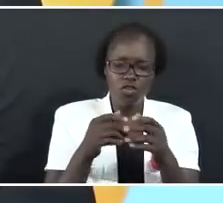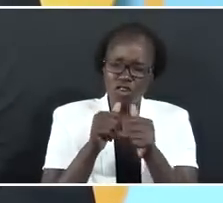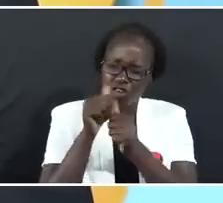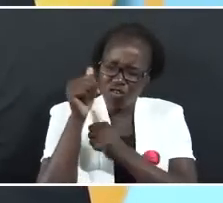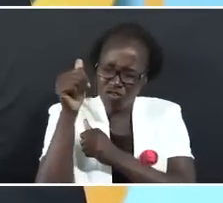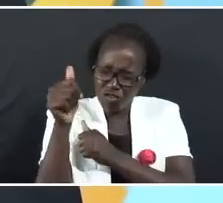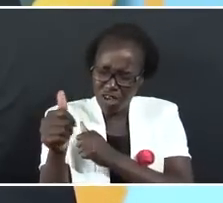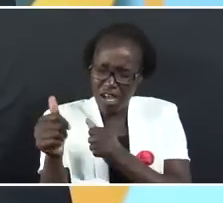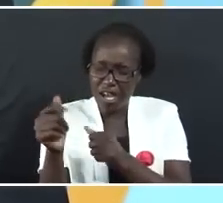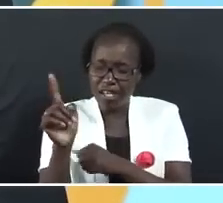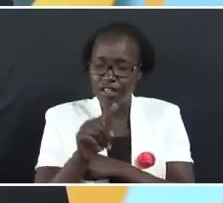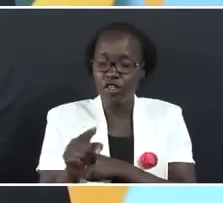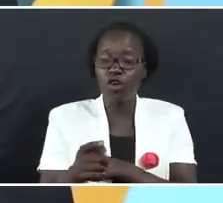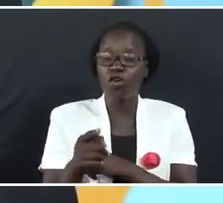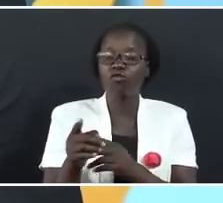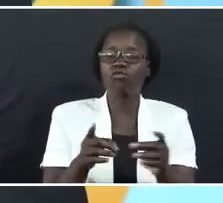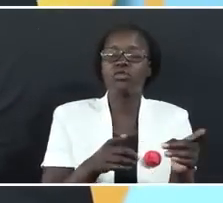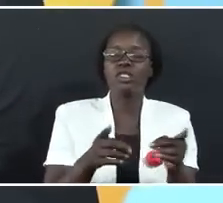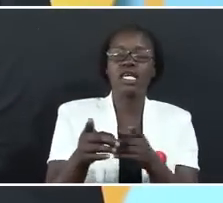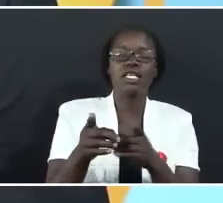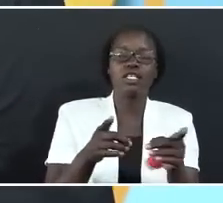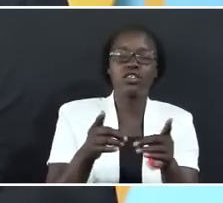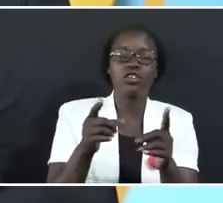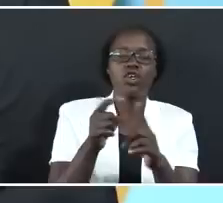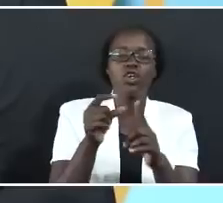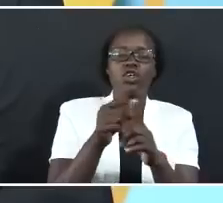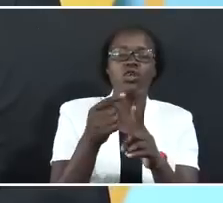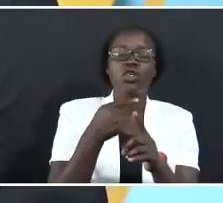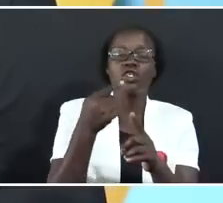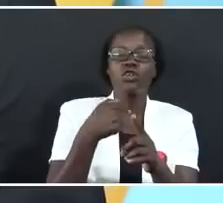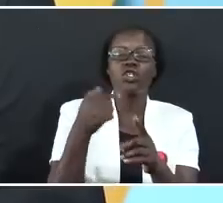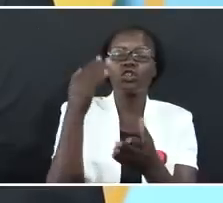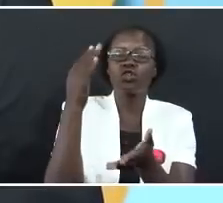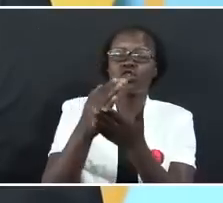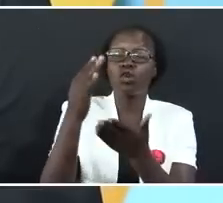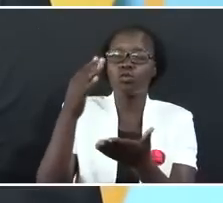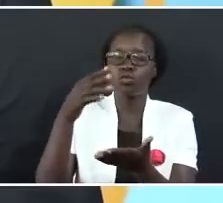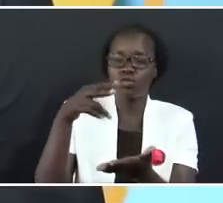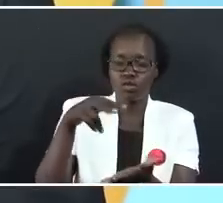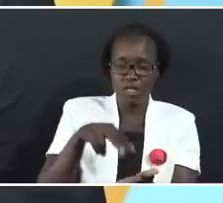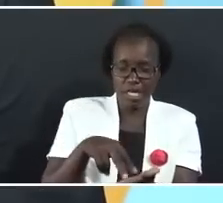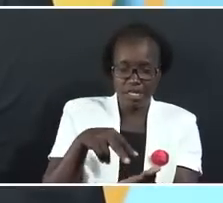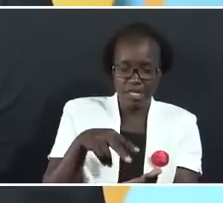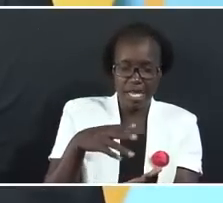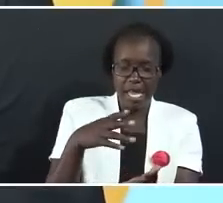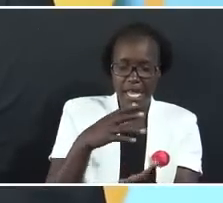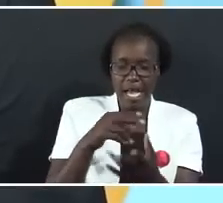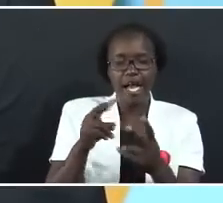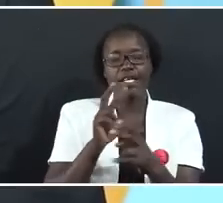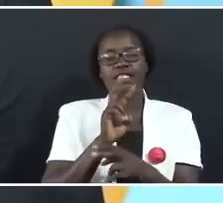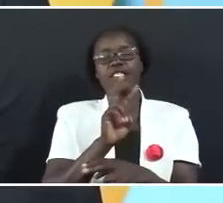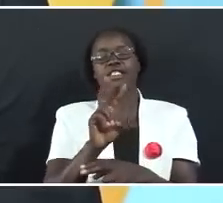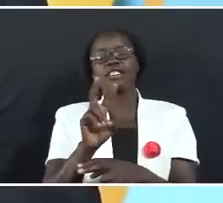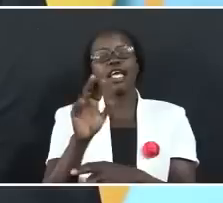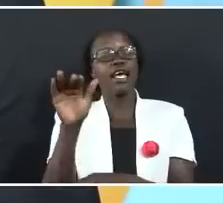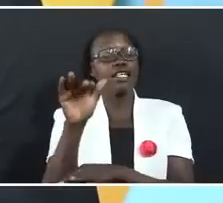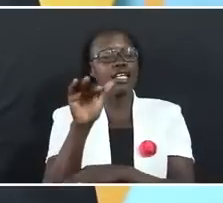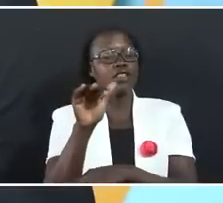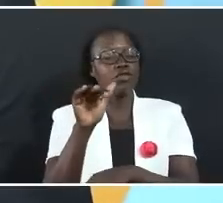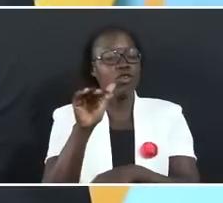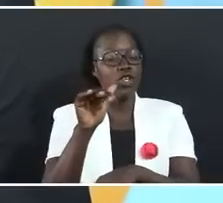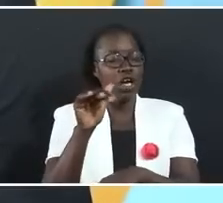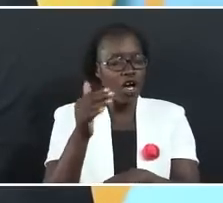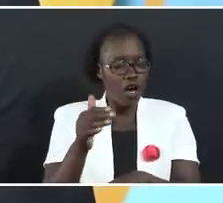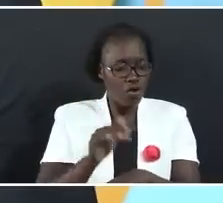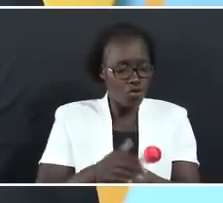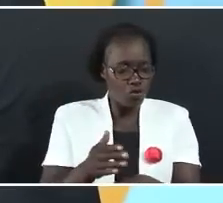in the wrong direction. Your word has told us to stop, to stand and see and ask for the old